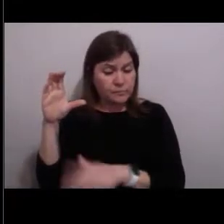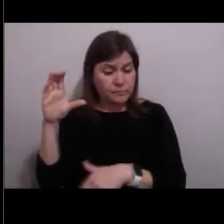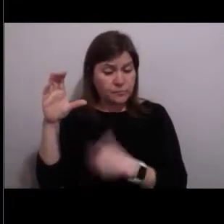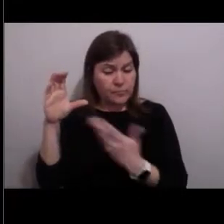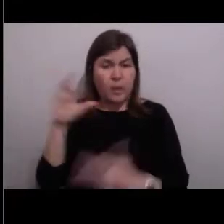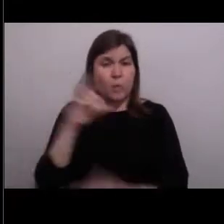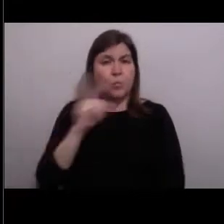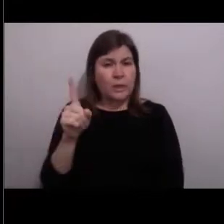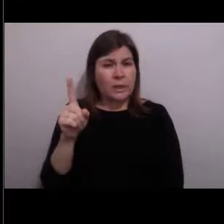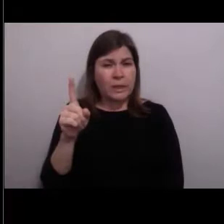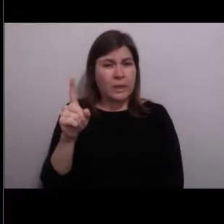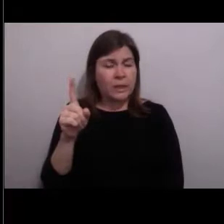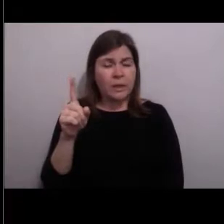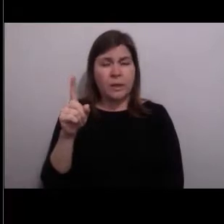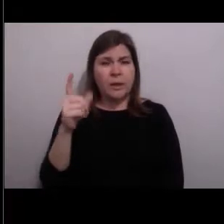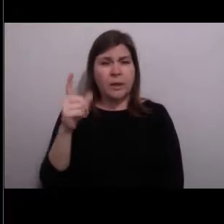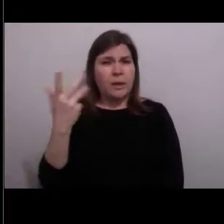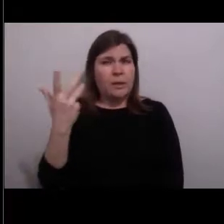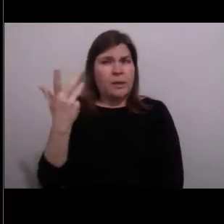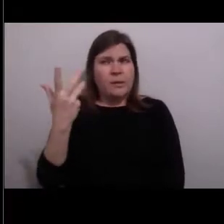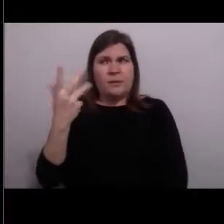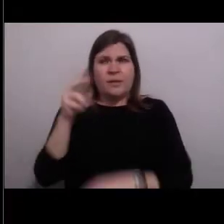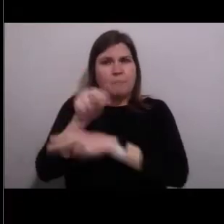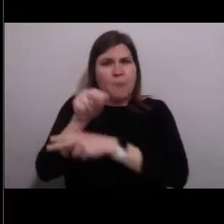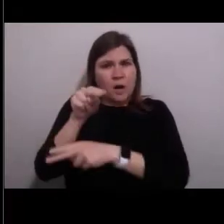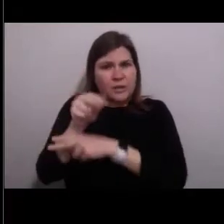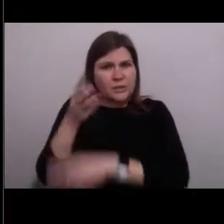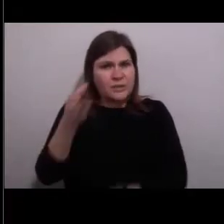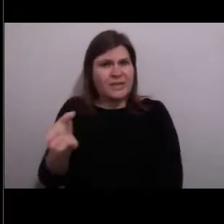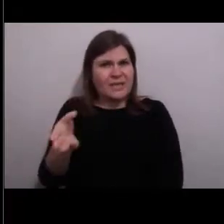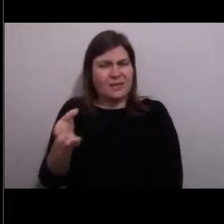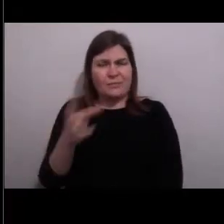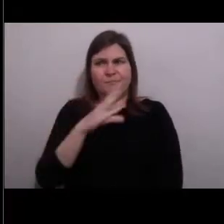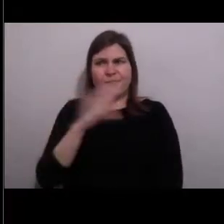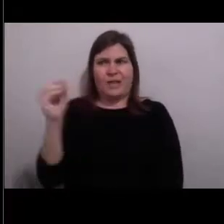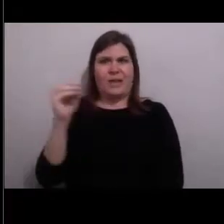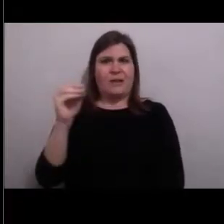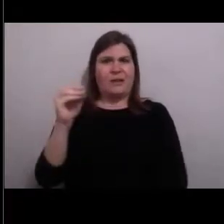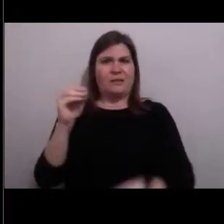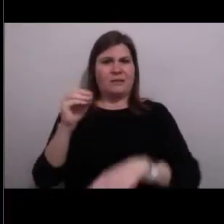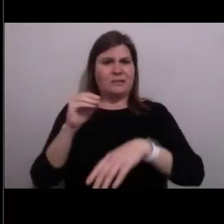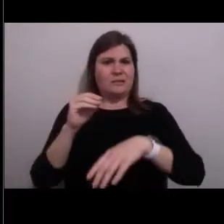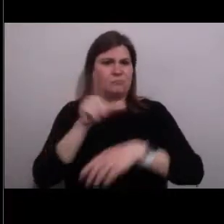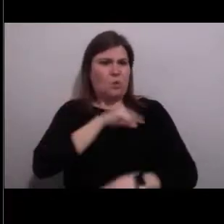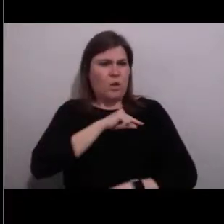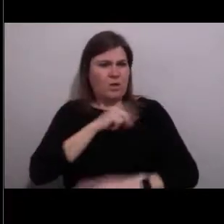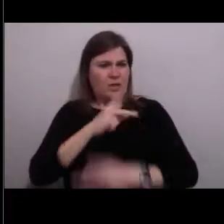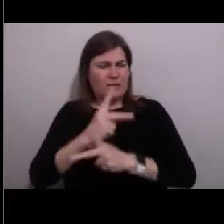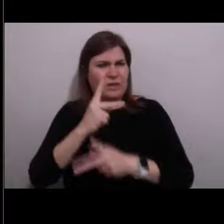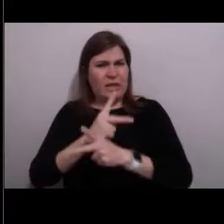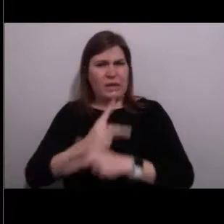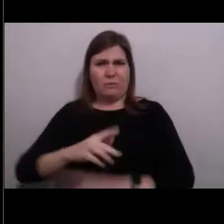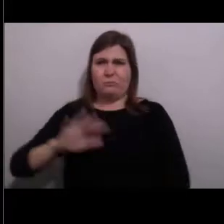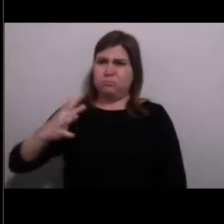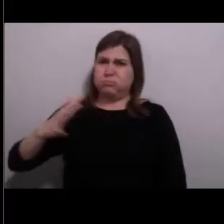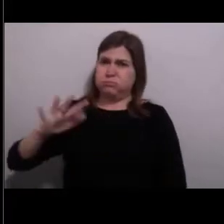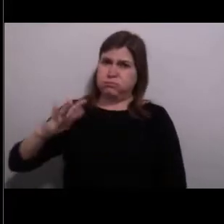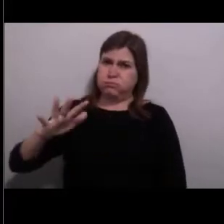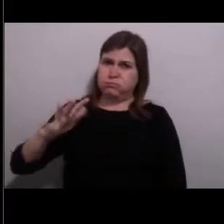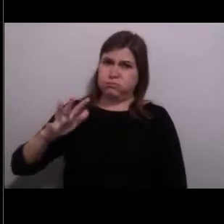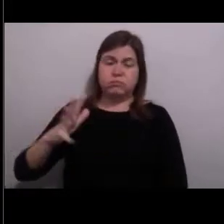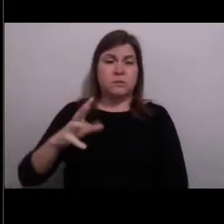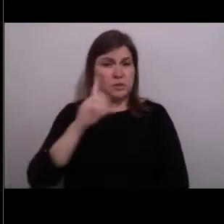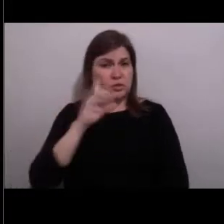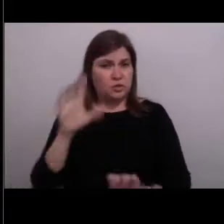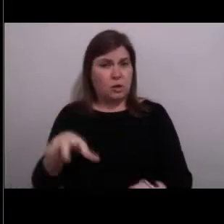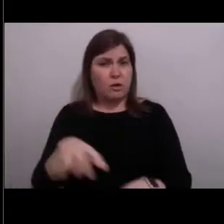inadequacy of monitoring and the ability to enforce the quality of care and life. We created